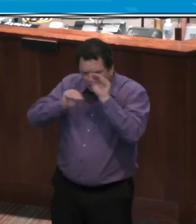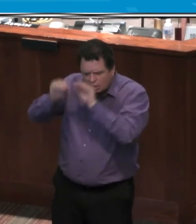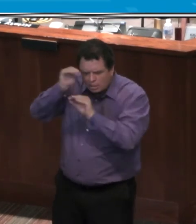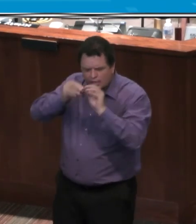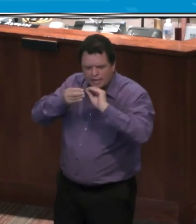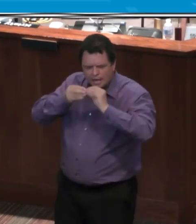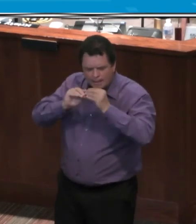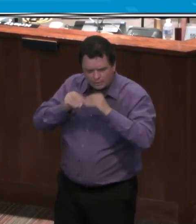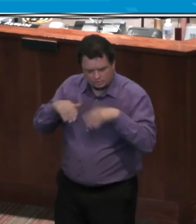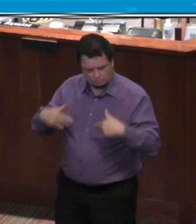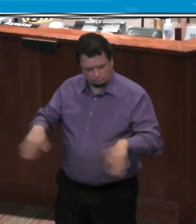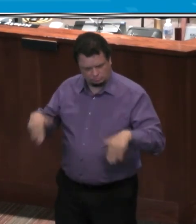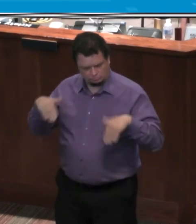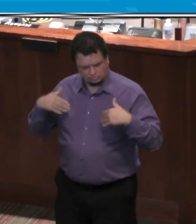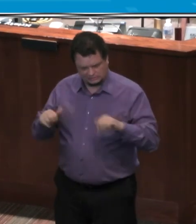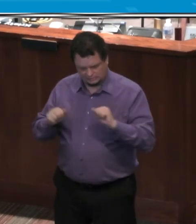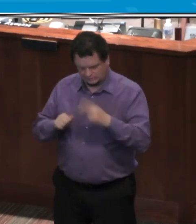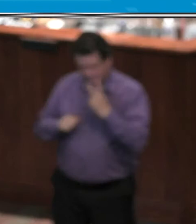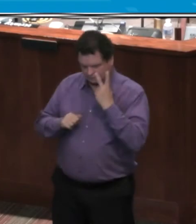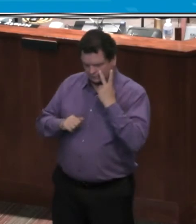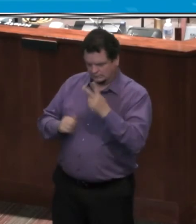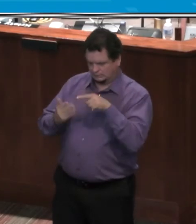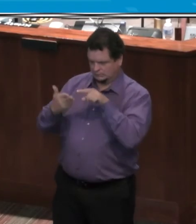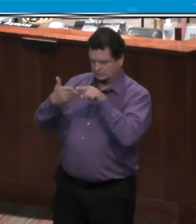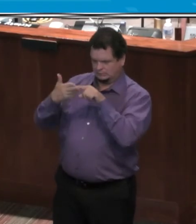going on behind the scenes, and